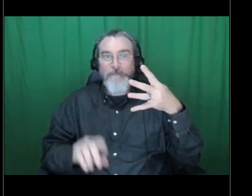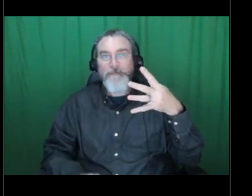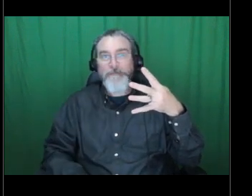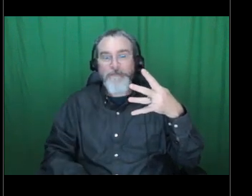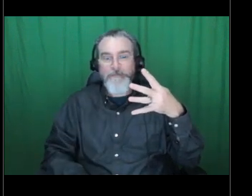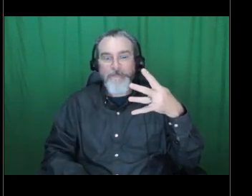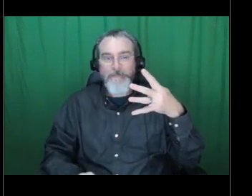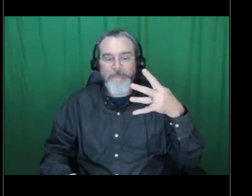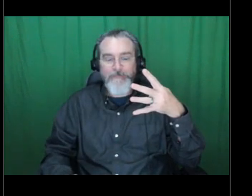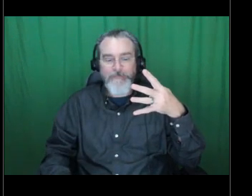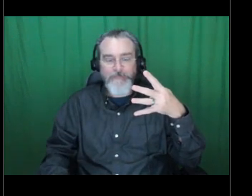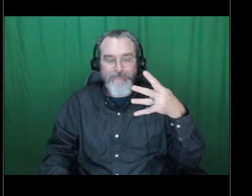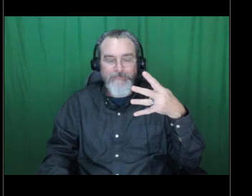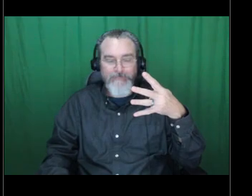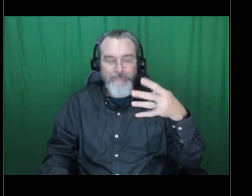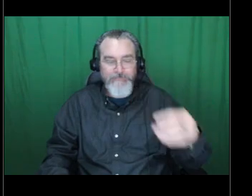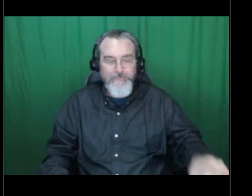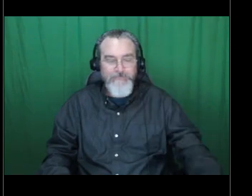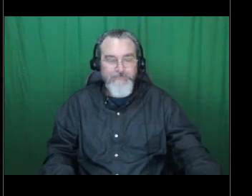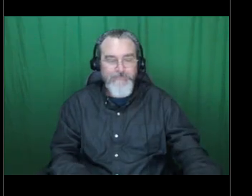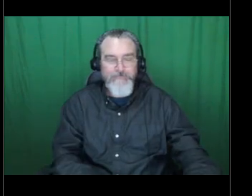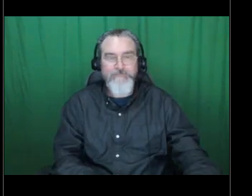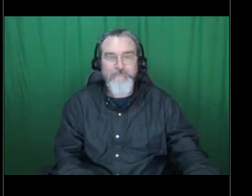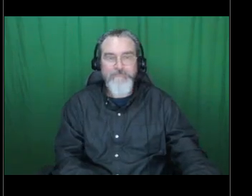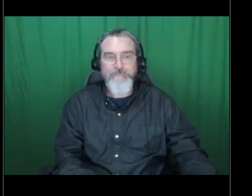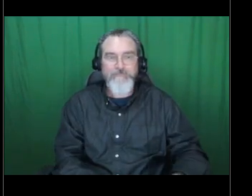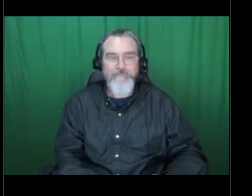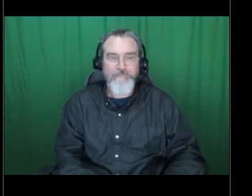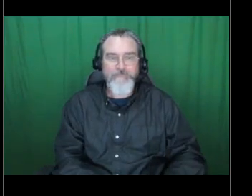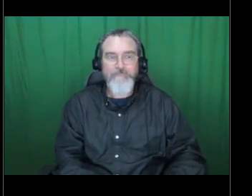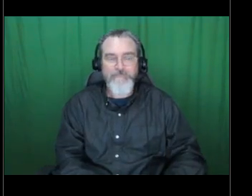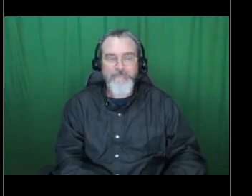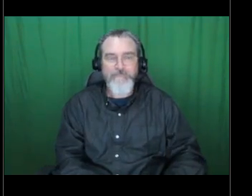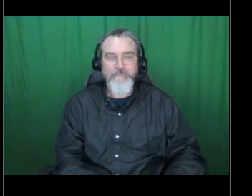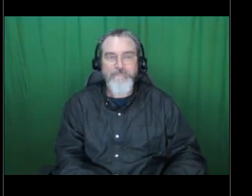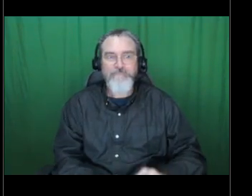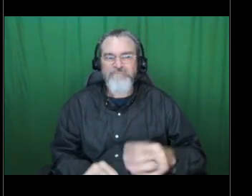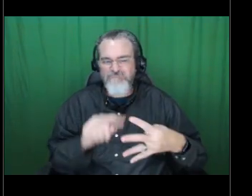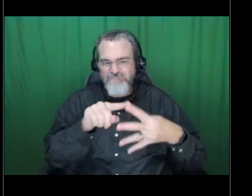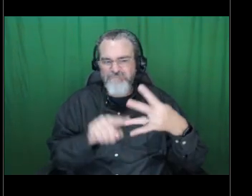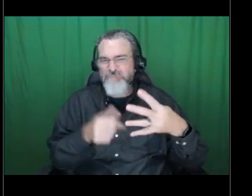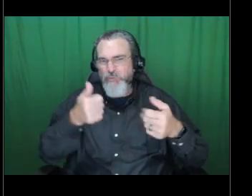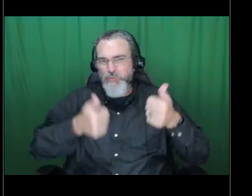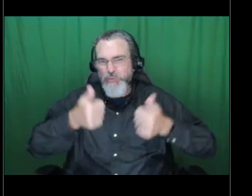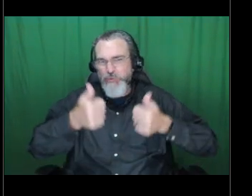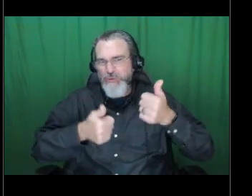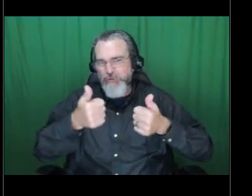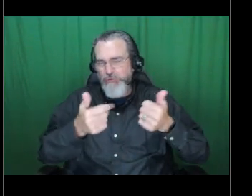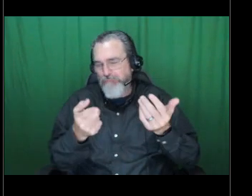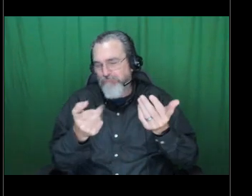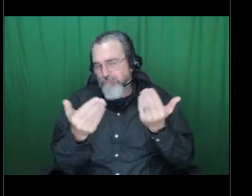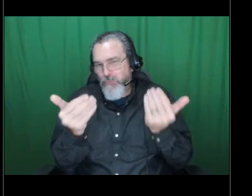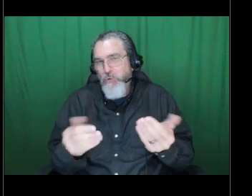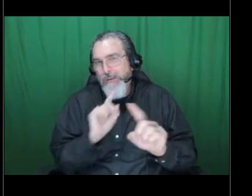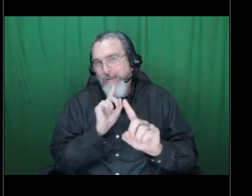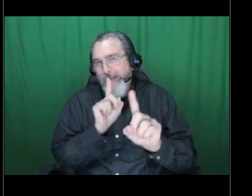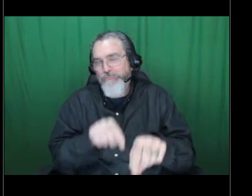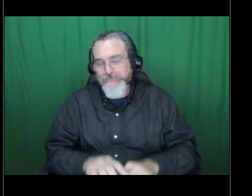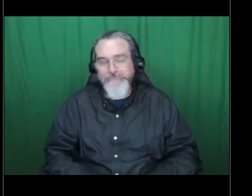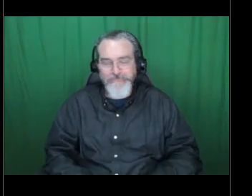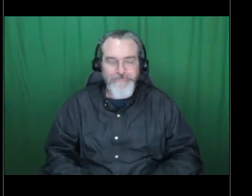fourth answer choice is 31 5/8 nominal. And I'm going to